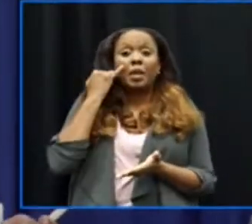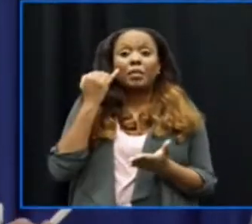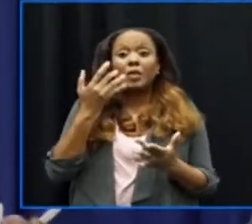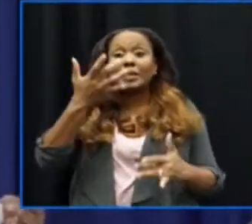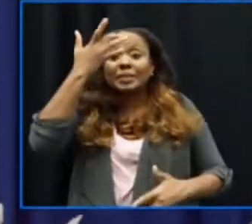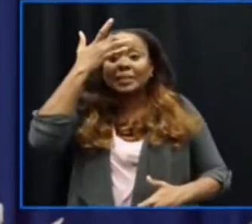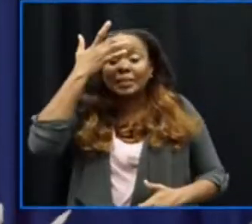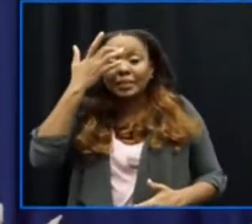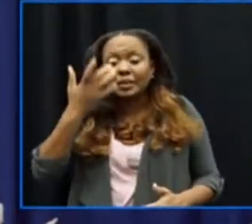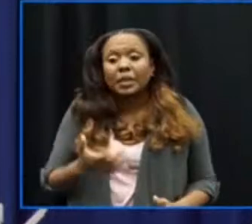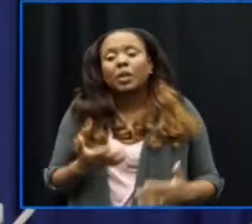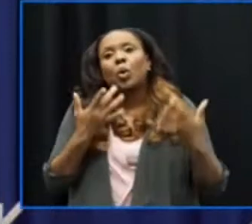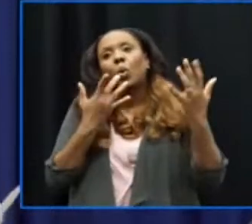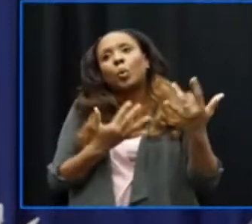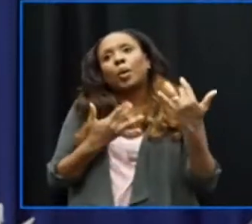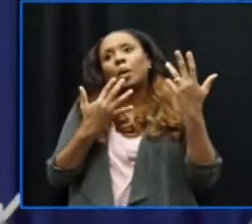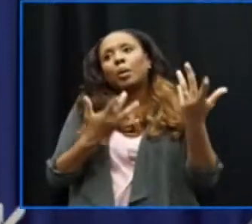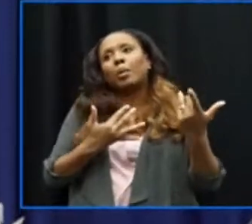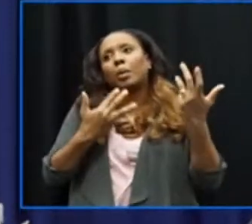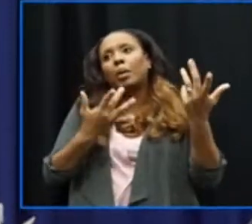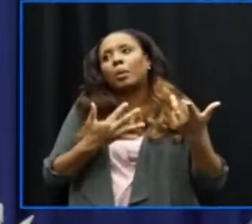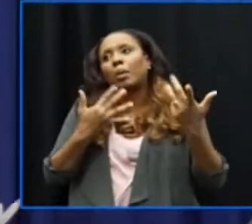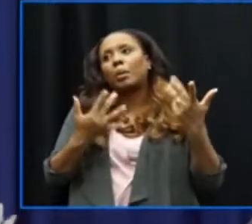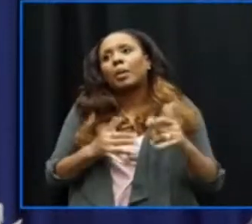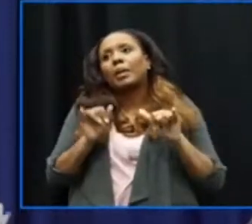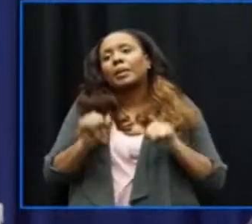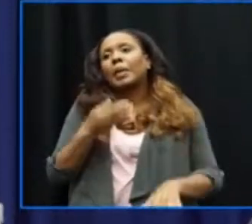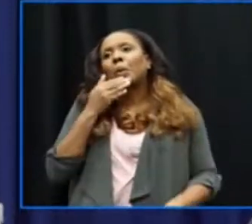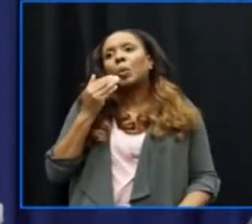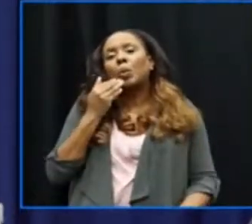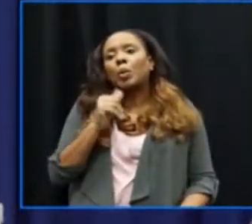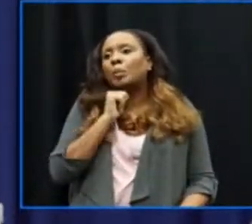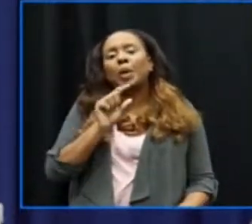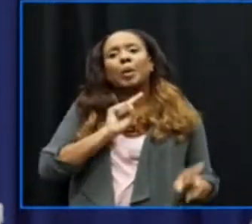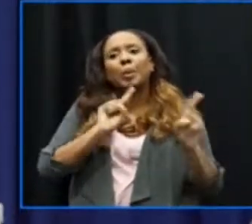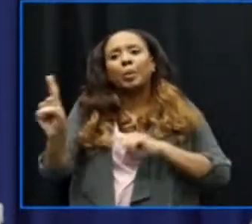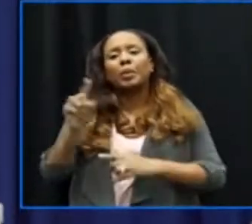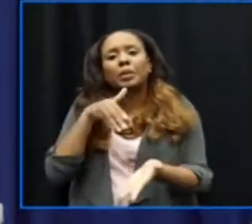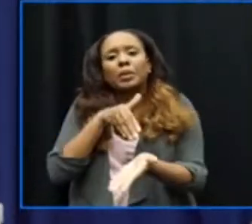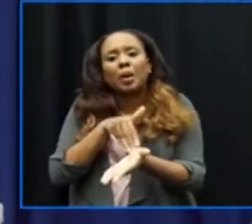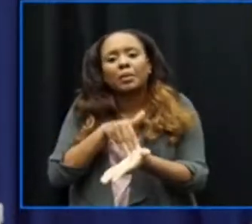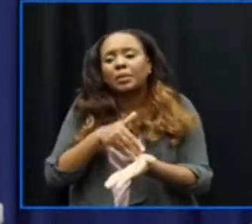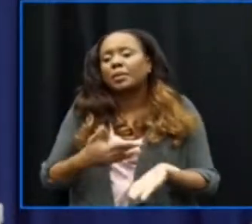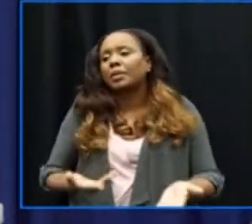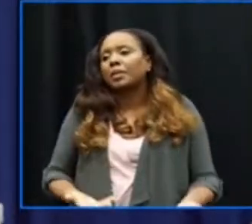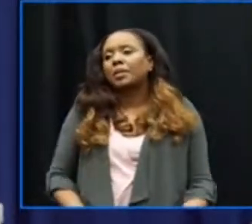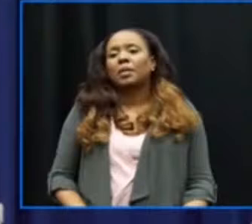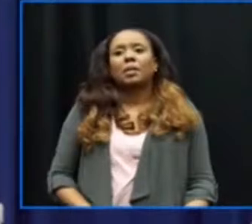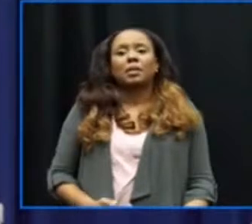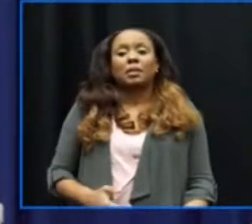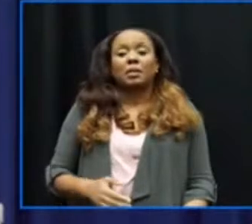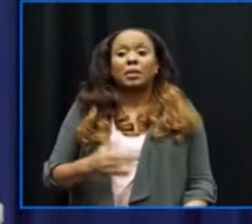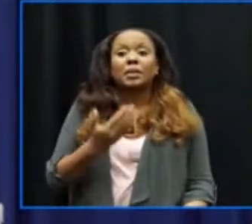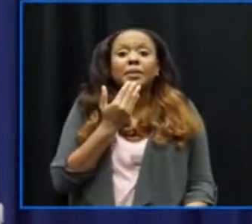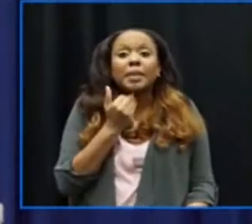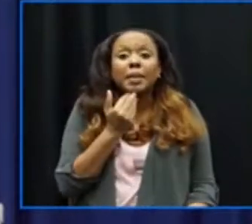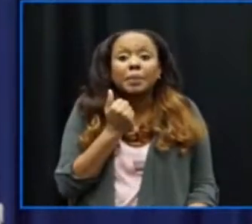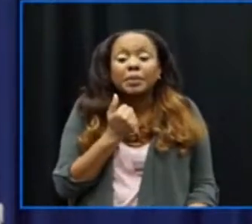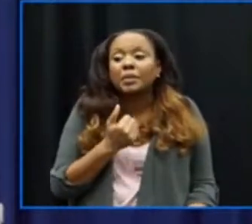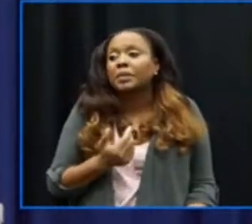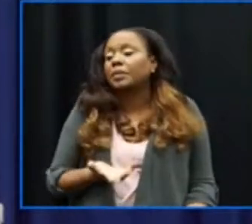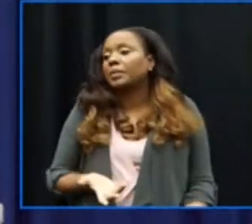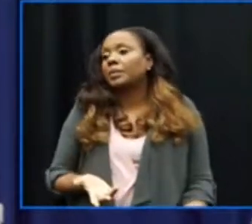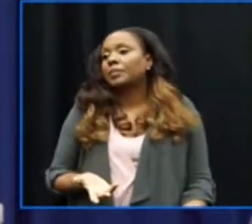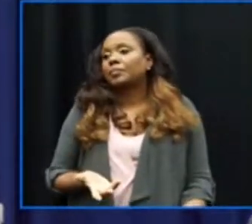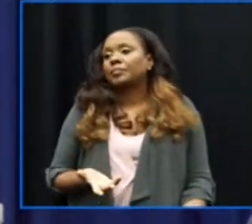the more we are at risk of it being fatal to us. Whether it is diabetes and cutting off a toe